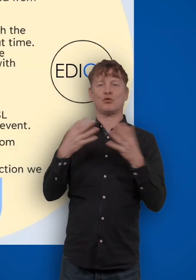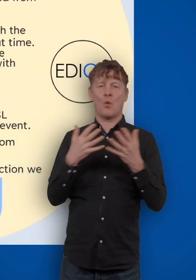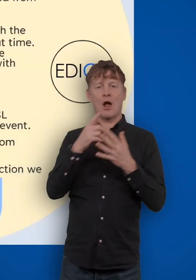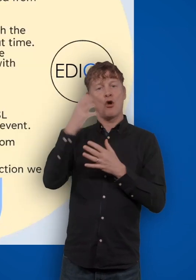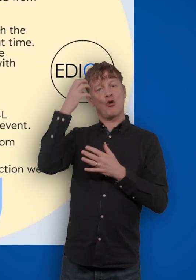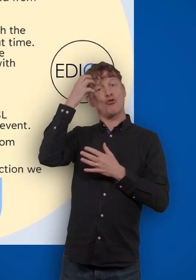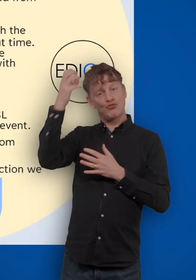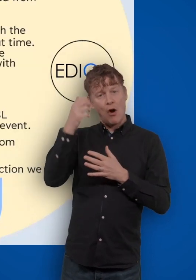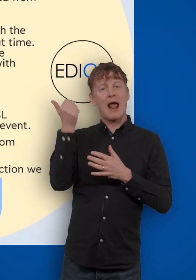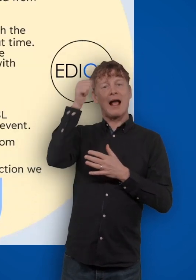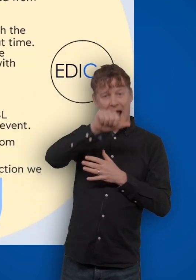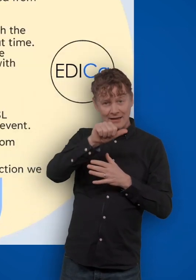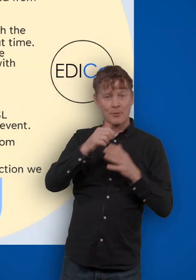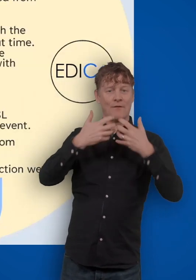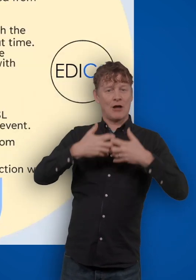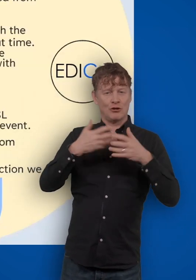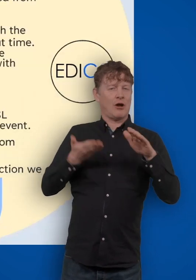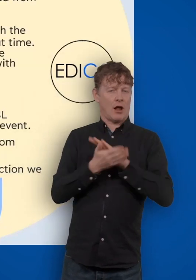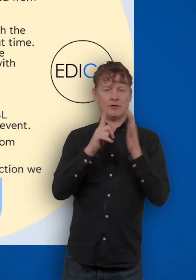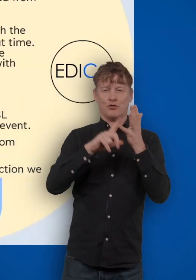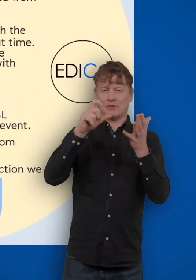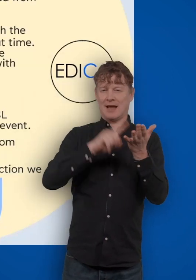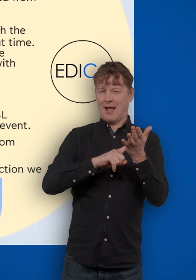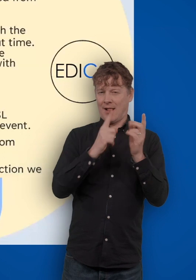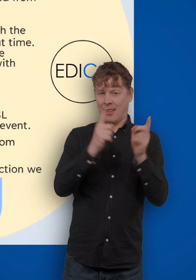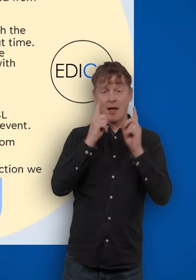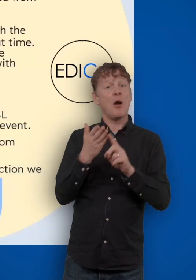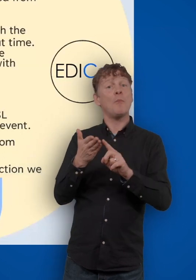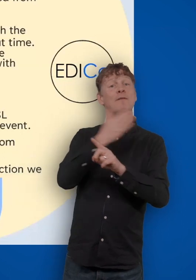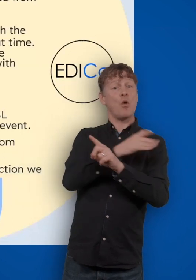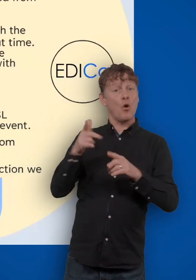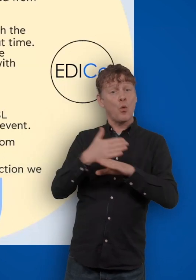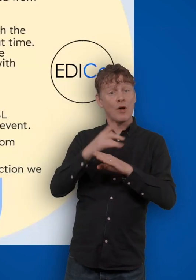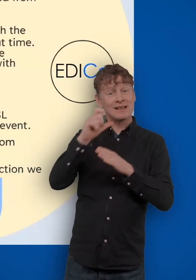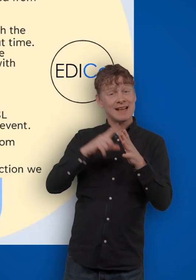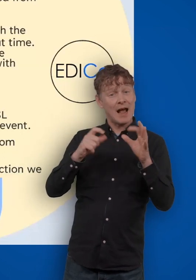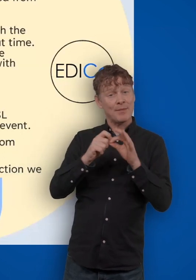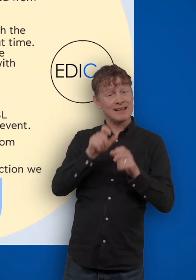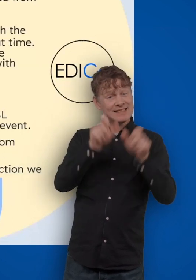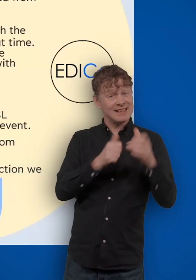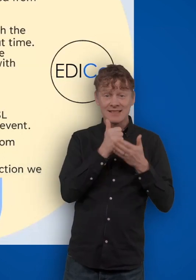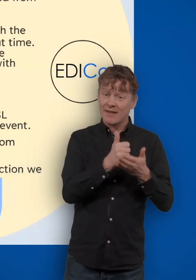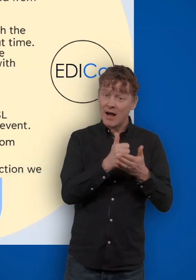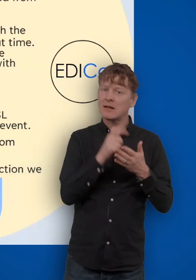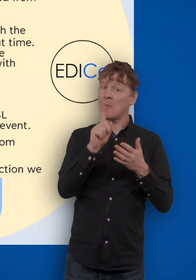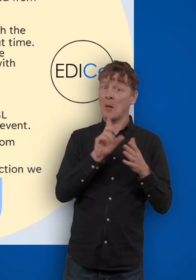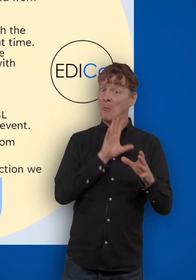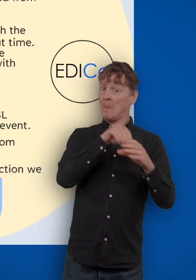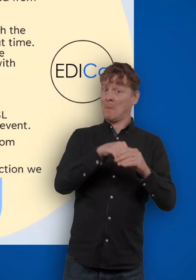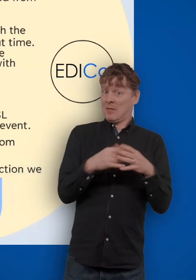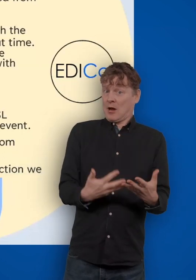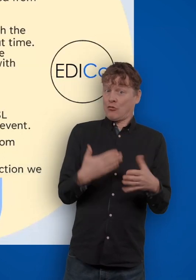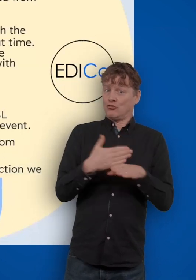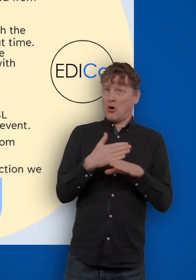Academy of Engineering at UCL. She was formerly at Citizens Advice and has been in her current role for a little less than